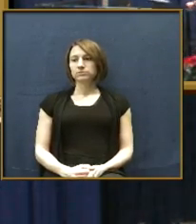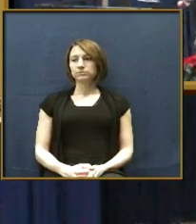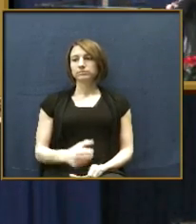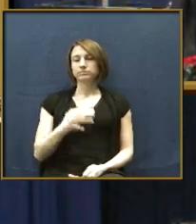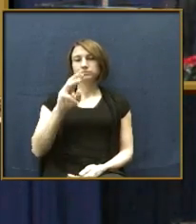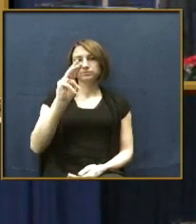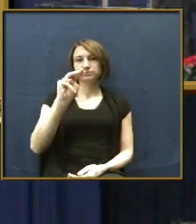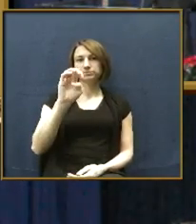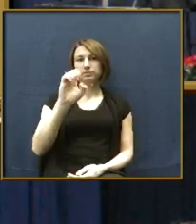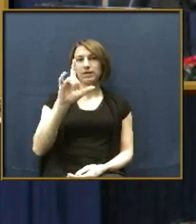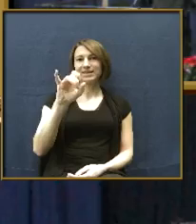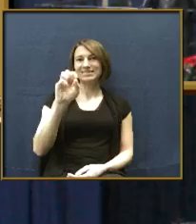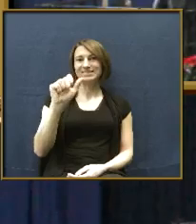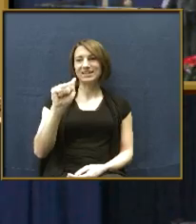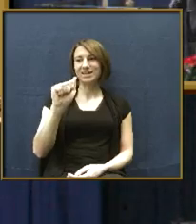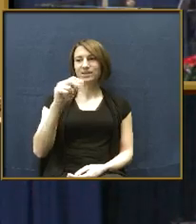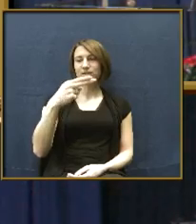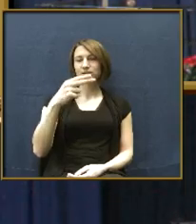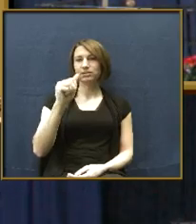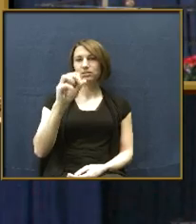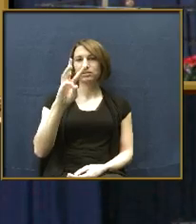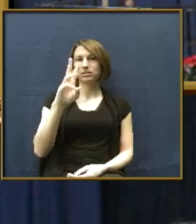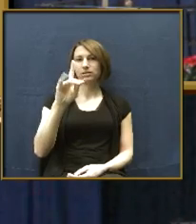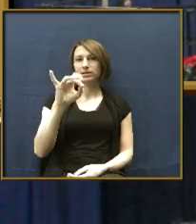Melissa Ray Hawkins, cum laude.